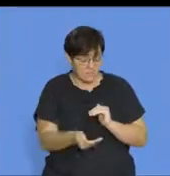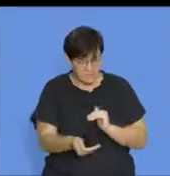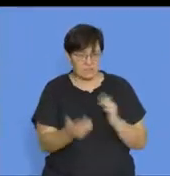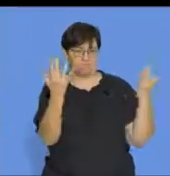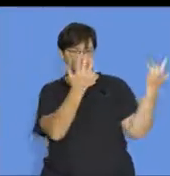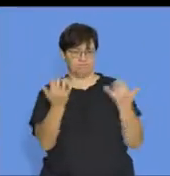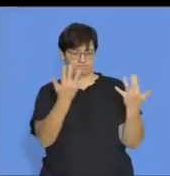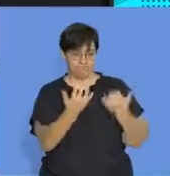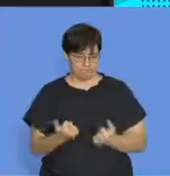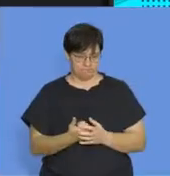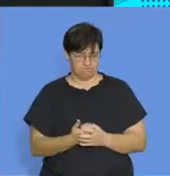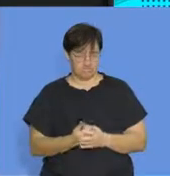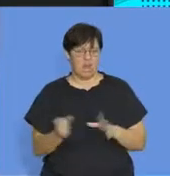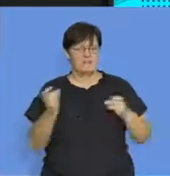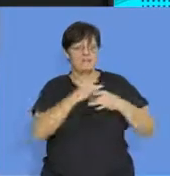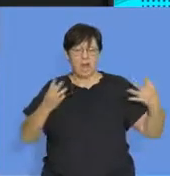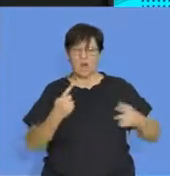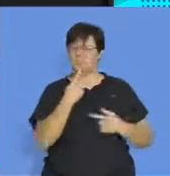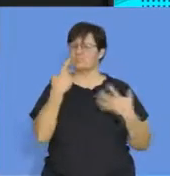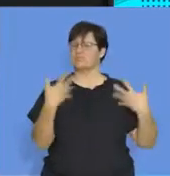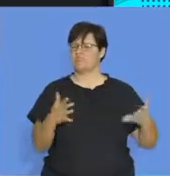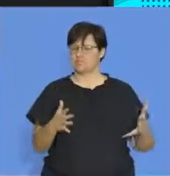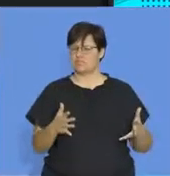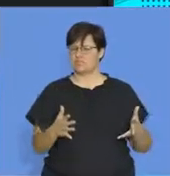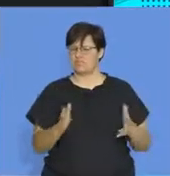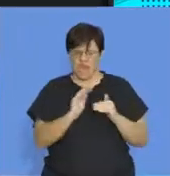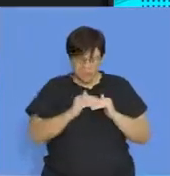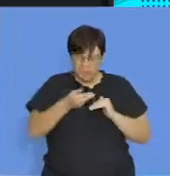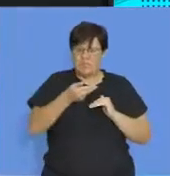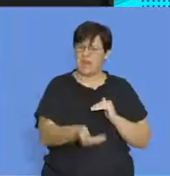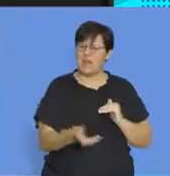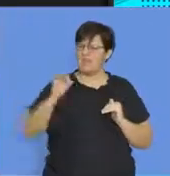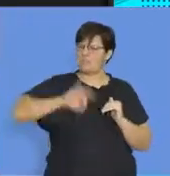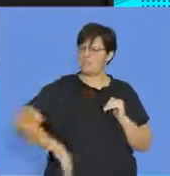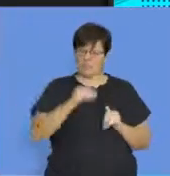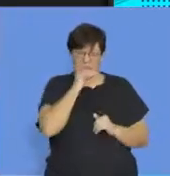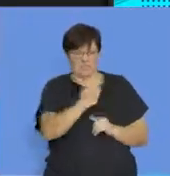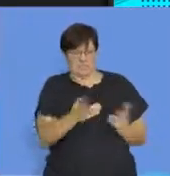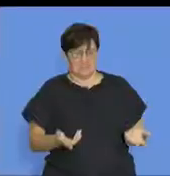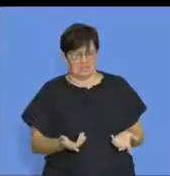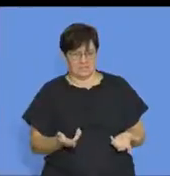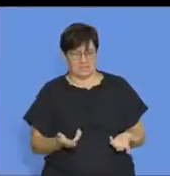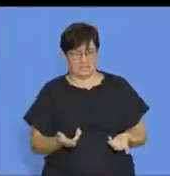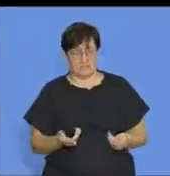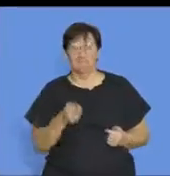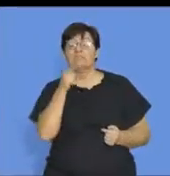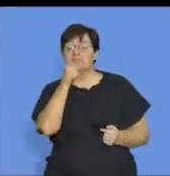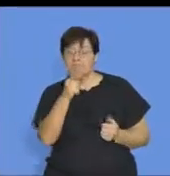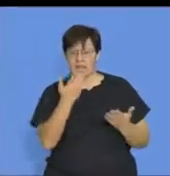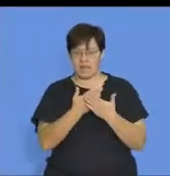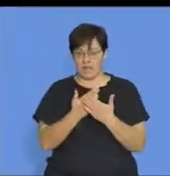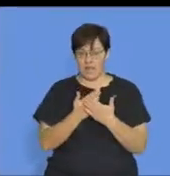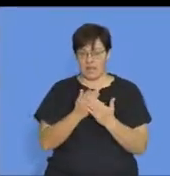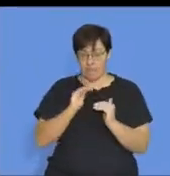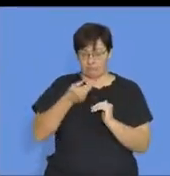guys, we spoke about this right at the beginning. What do we mean by remaining profit? So in order for you to calculate